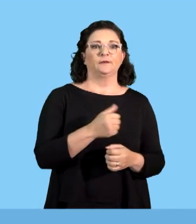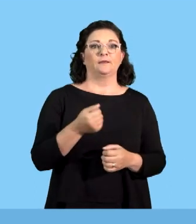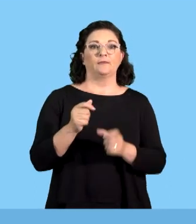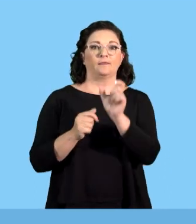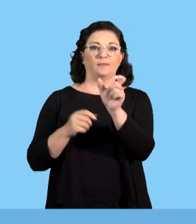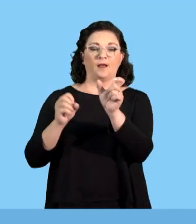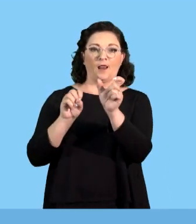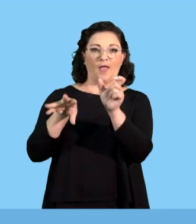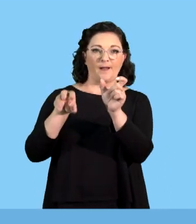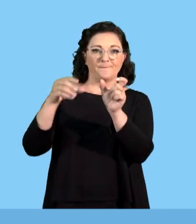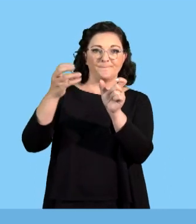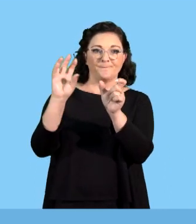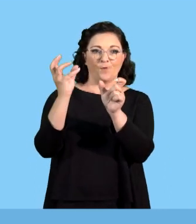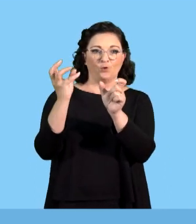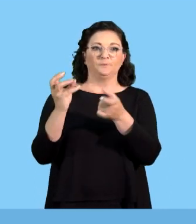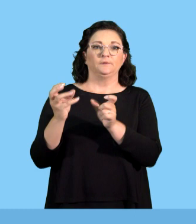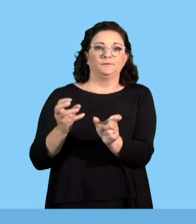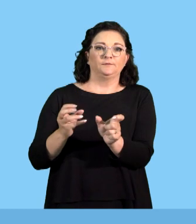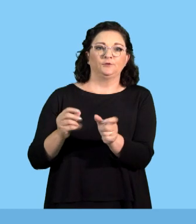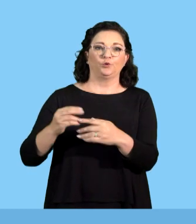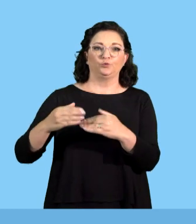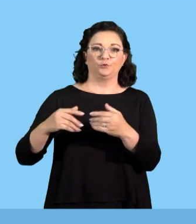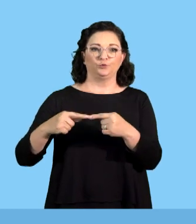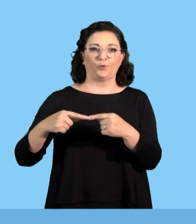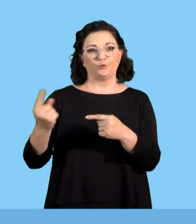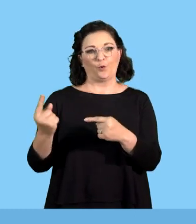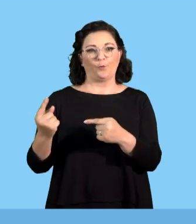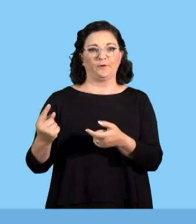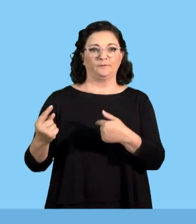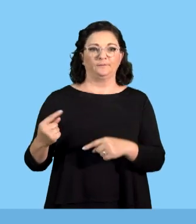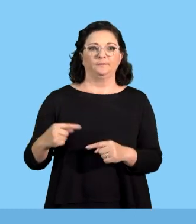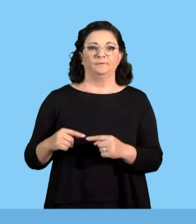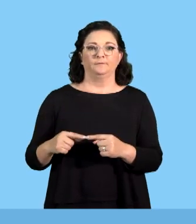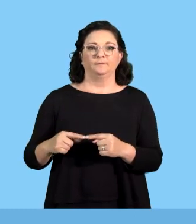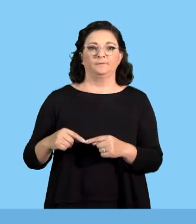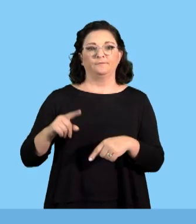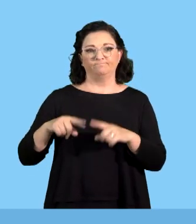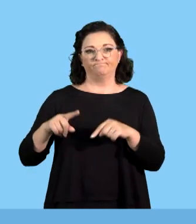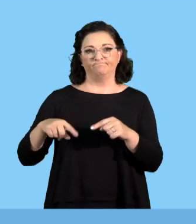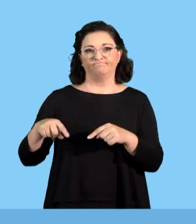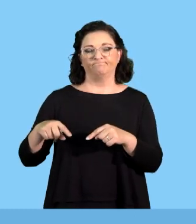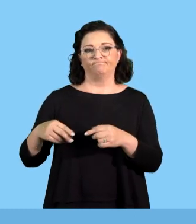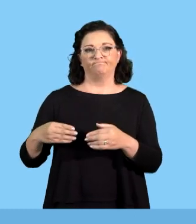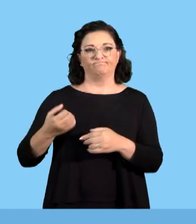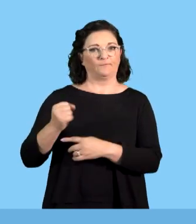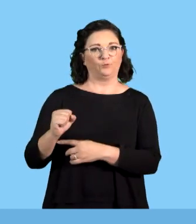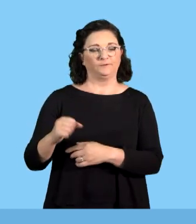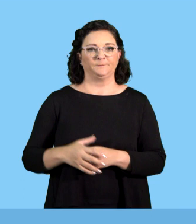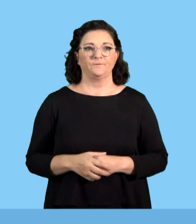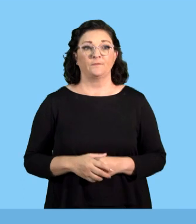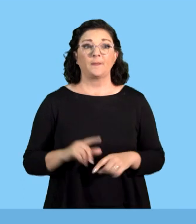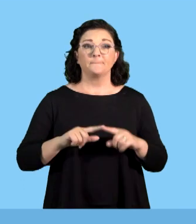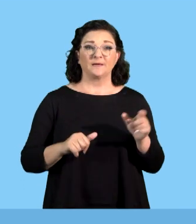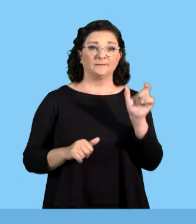bulb, an open switch, and a variable resistor. So we need to show the symbols of each of these components. We do know